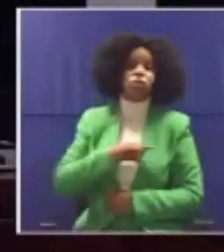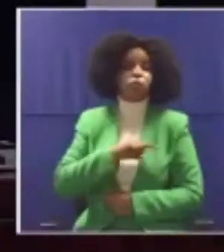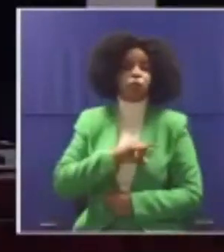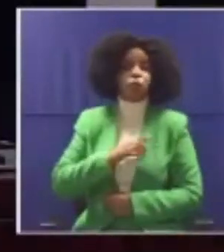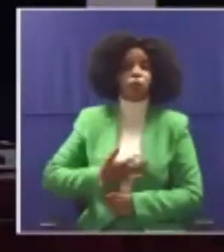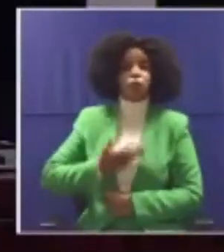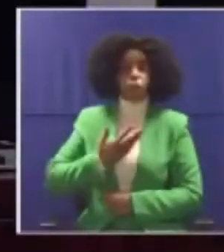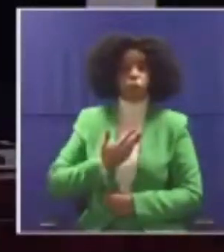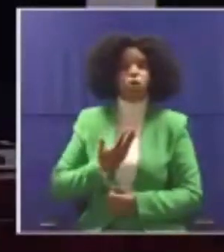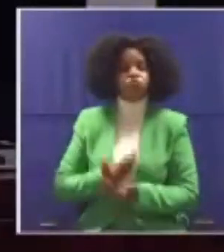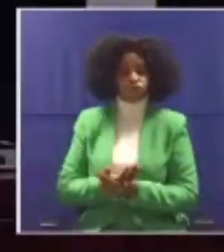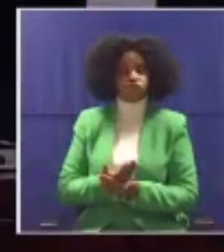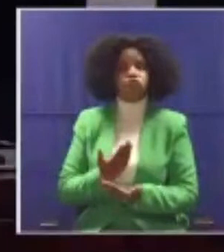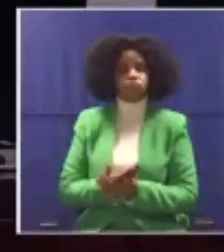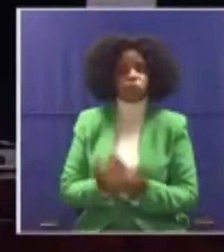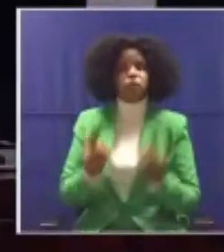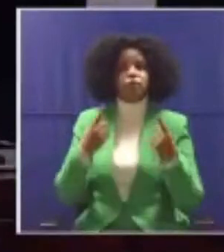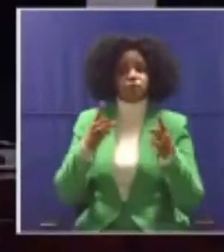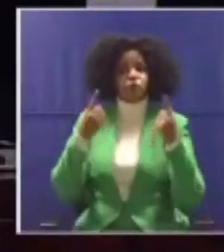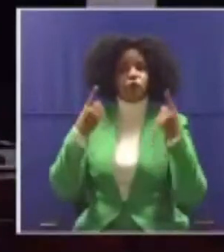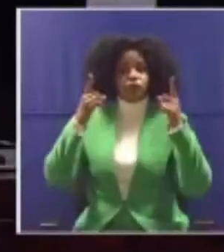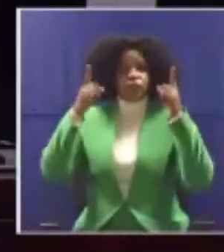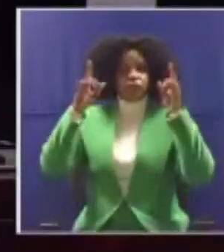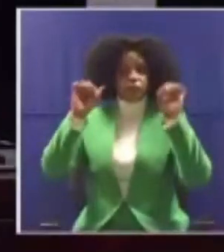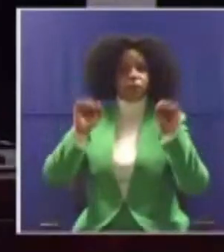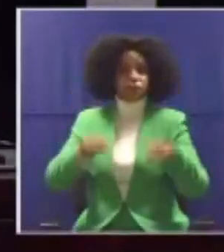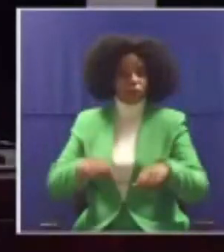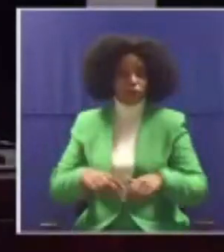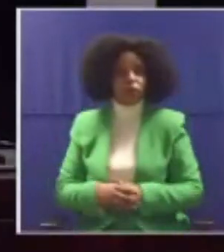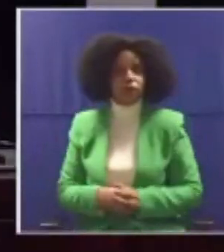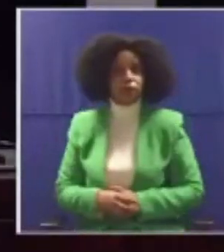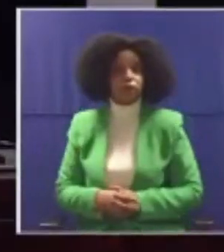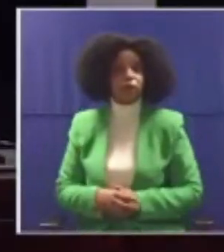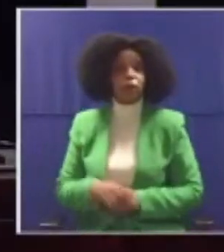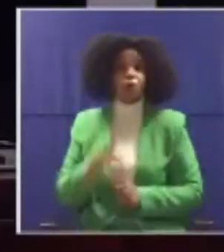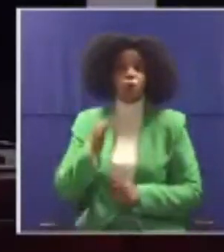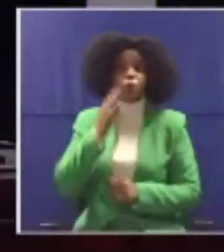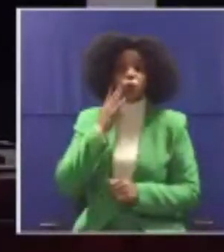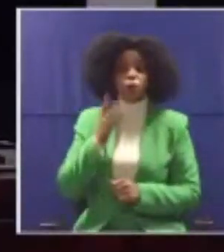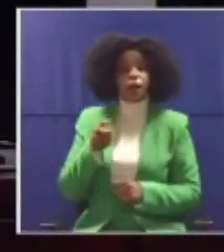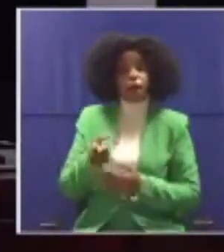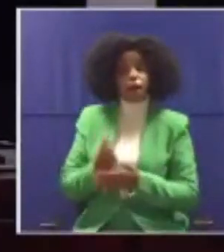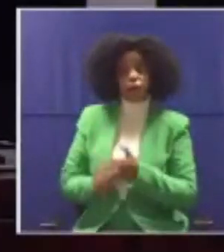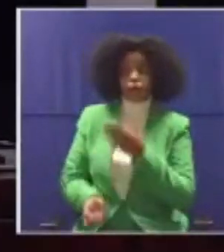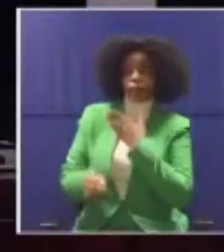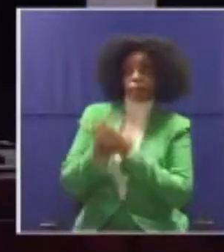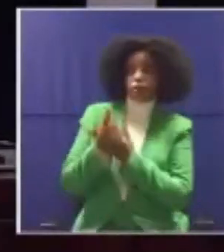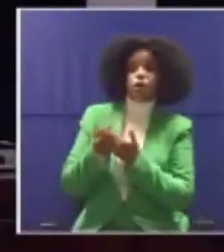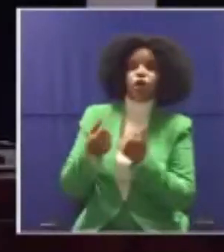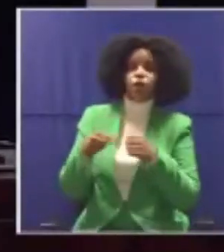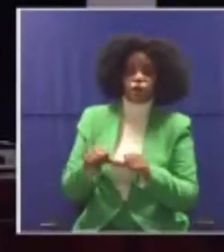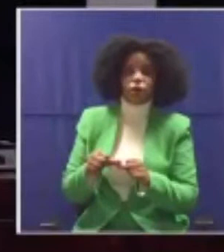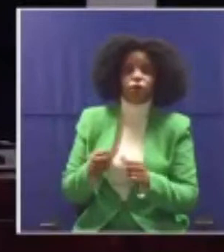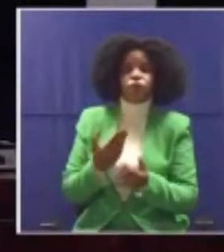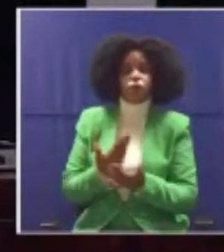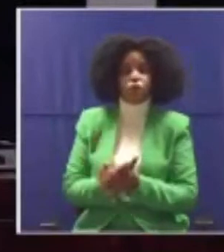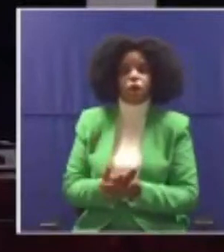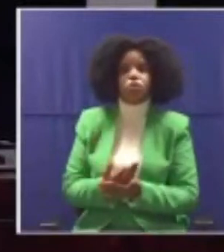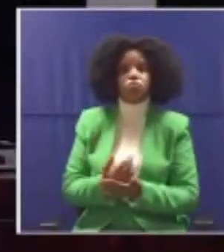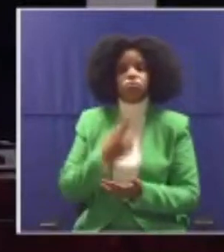And when they can't, then you are able to come with Section 39. So yes,